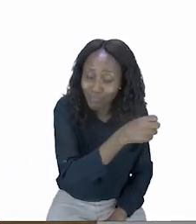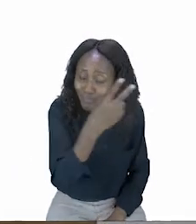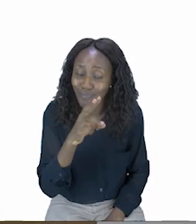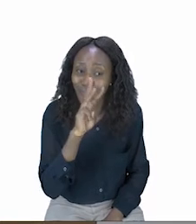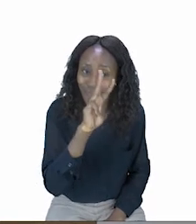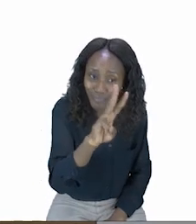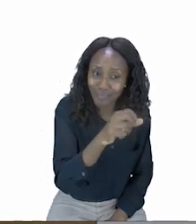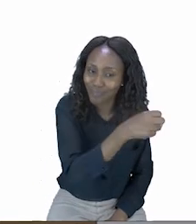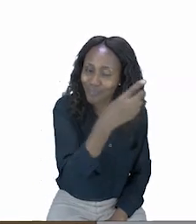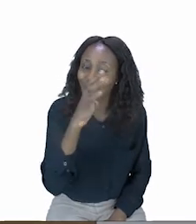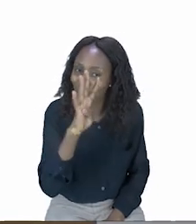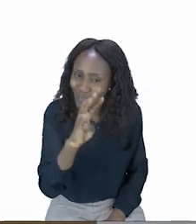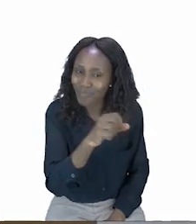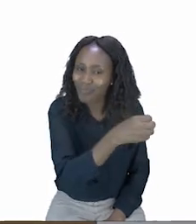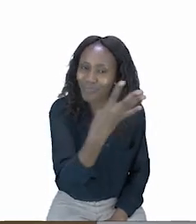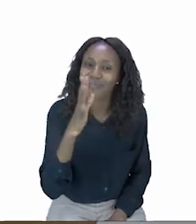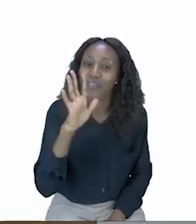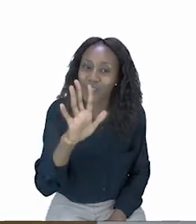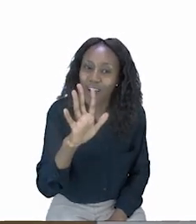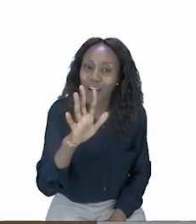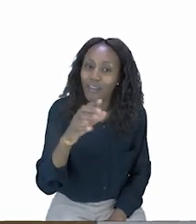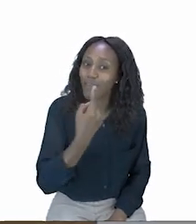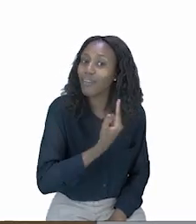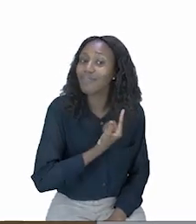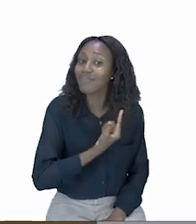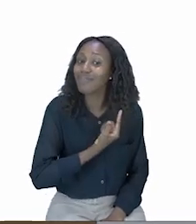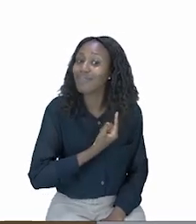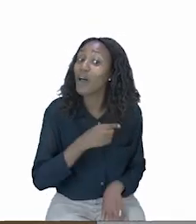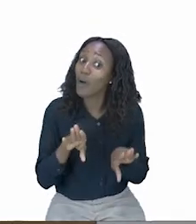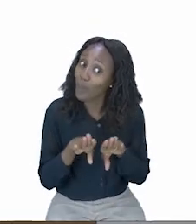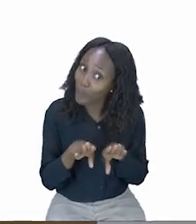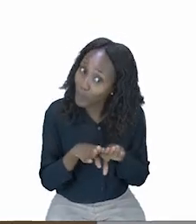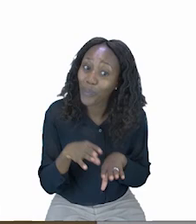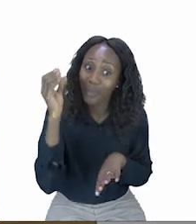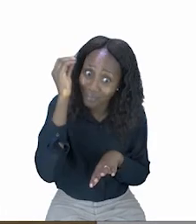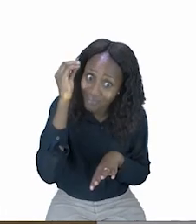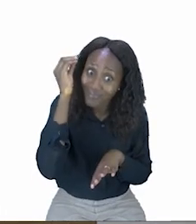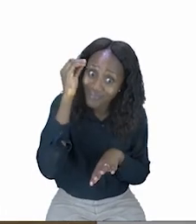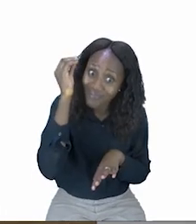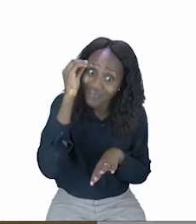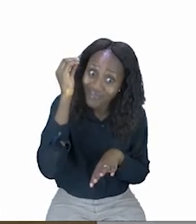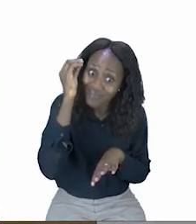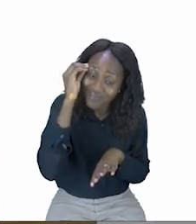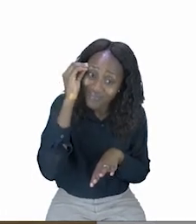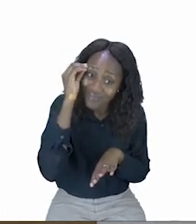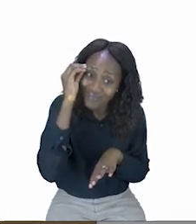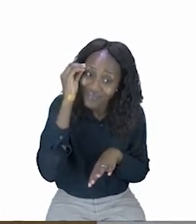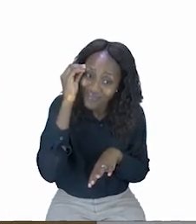4s, and counting in 5s. The rest, I'm sure you can do by yourself. And don't forget to